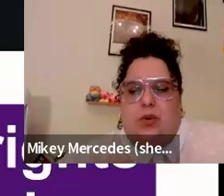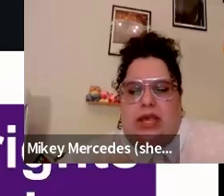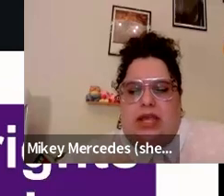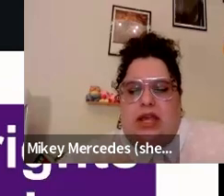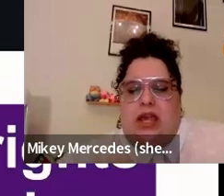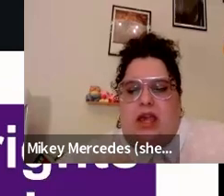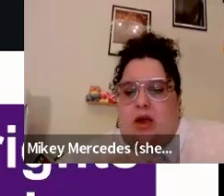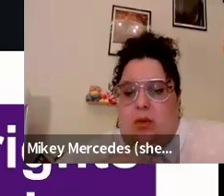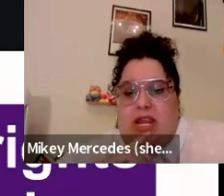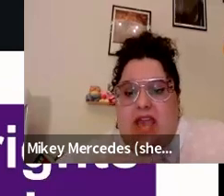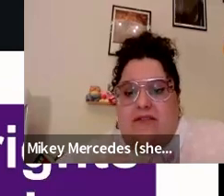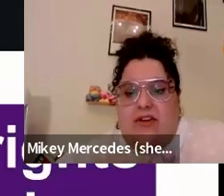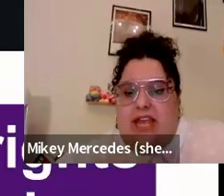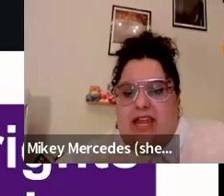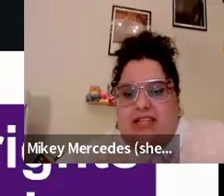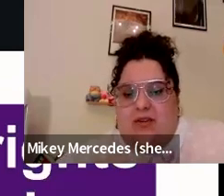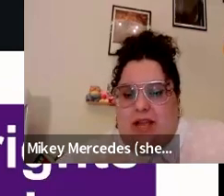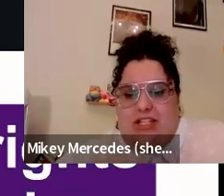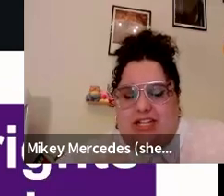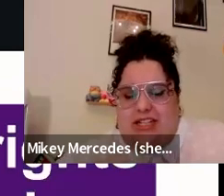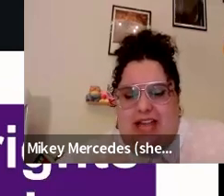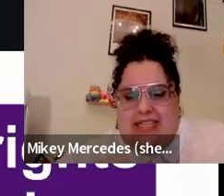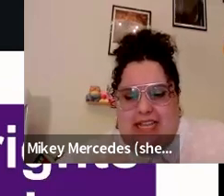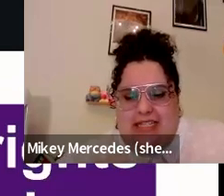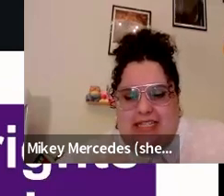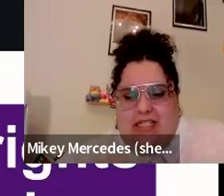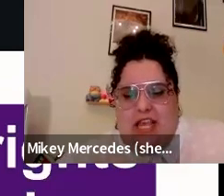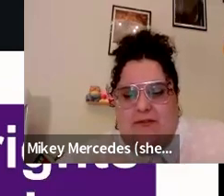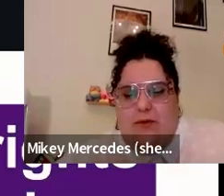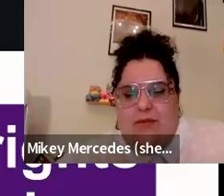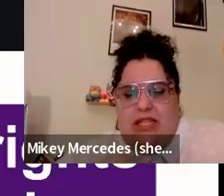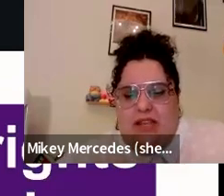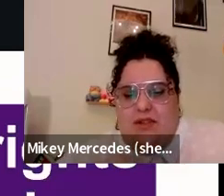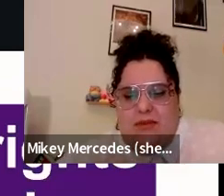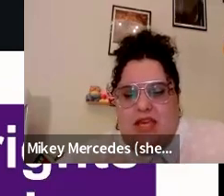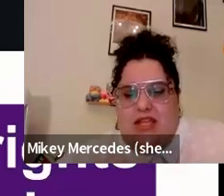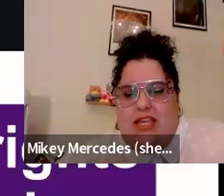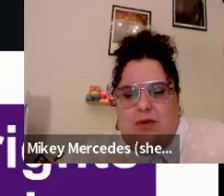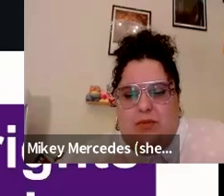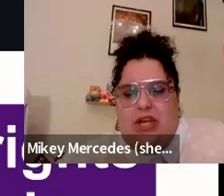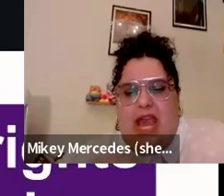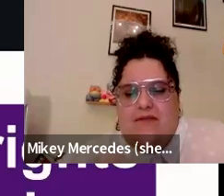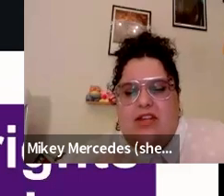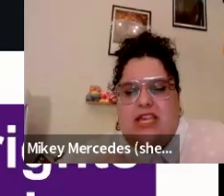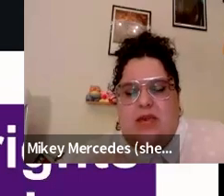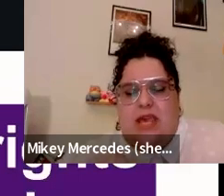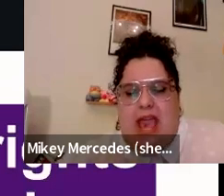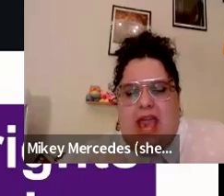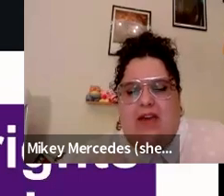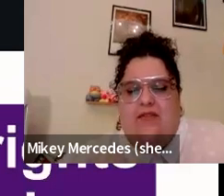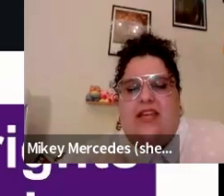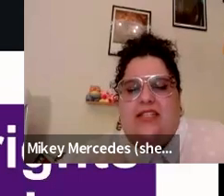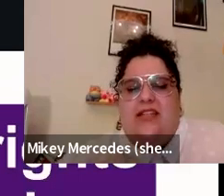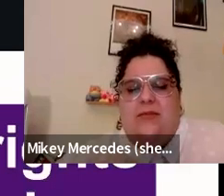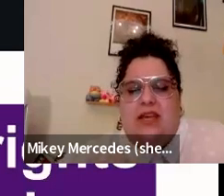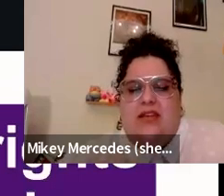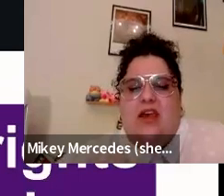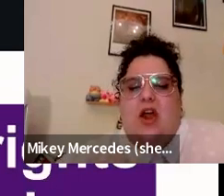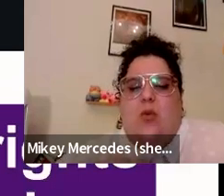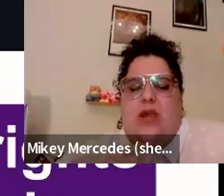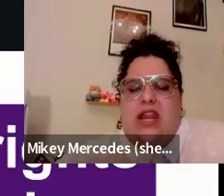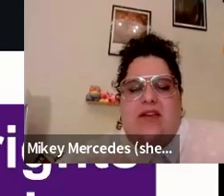posts. And I'll also be focusing on finding more criticisms of how the corporatization of disability rights,